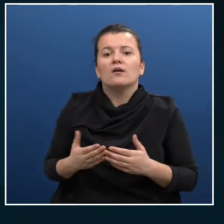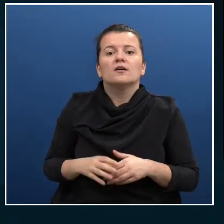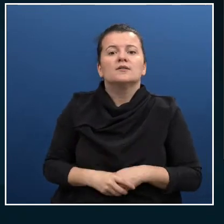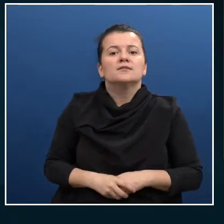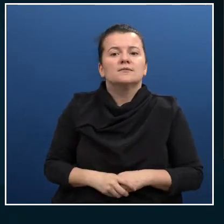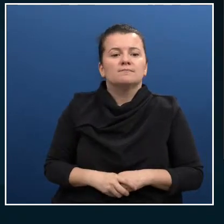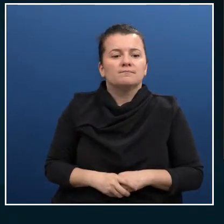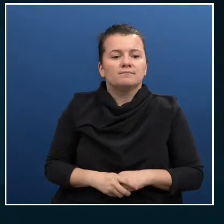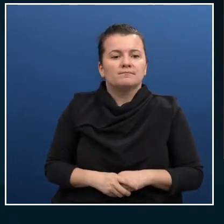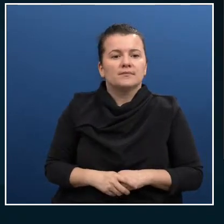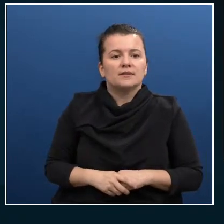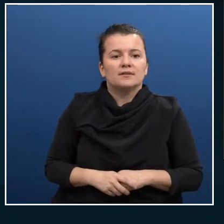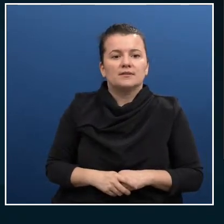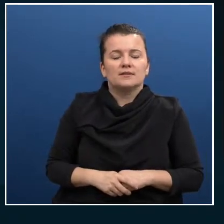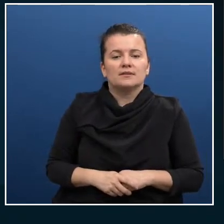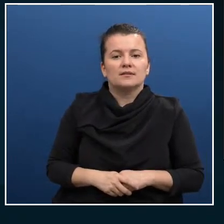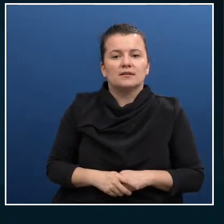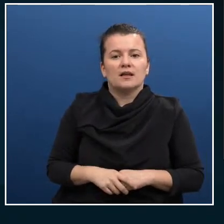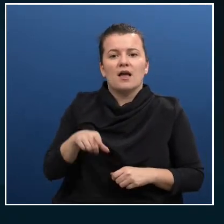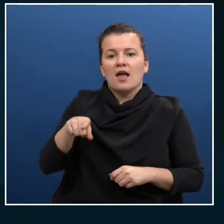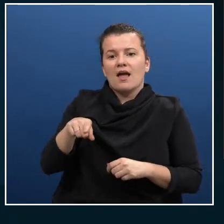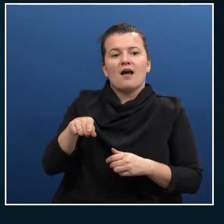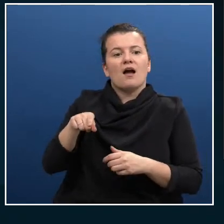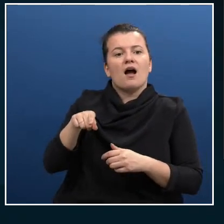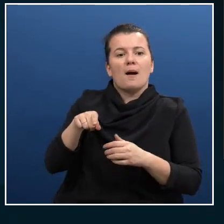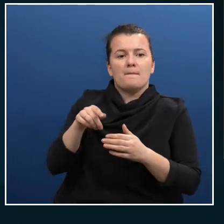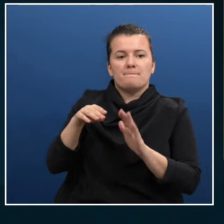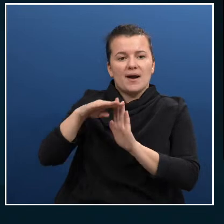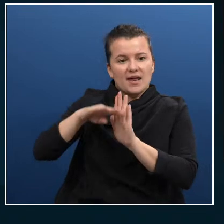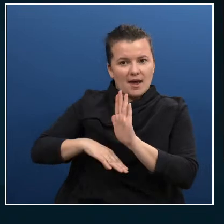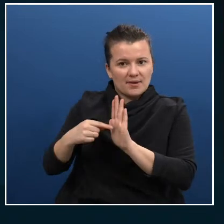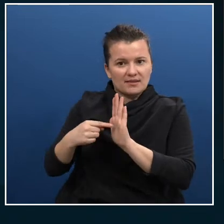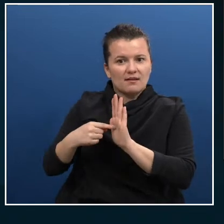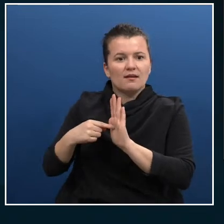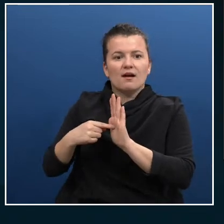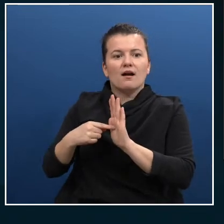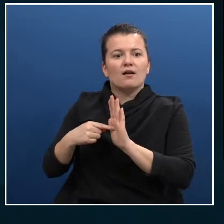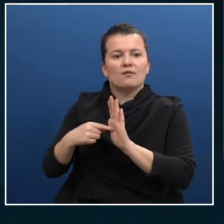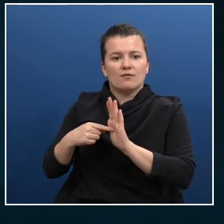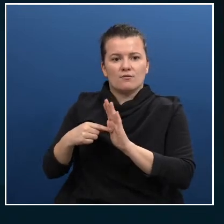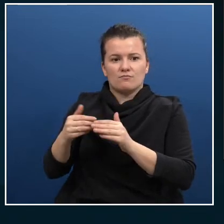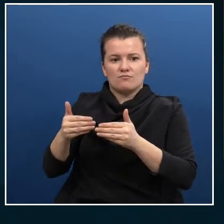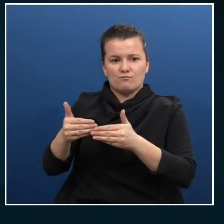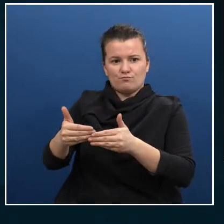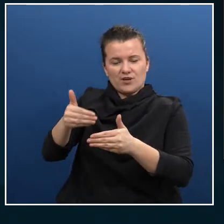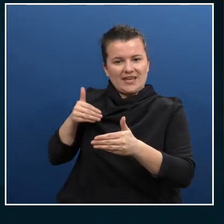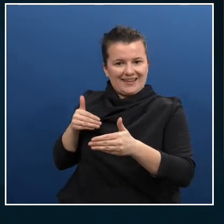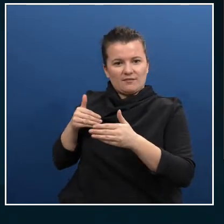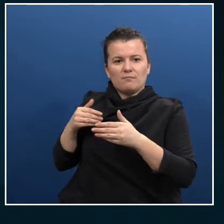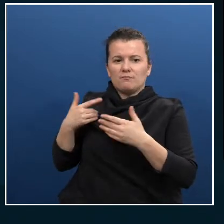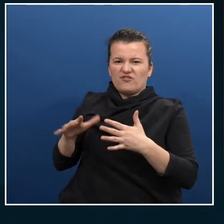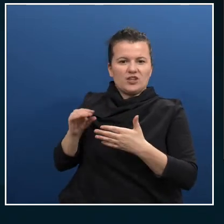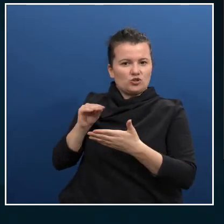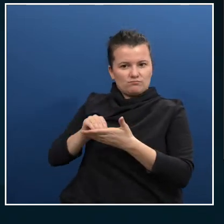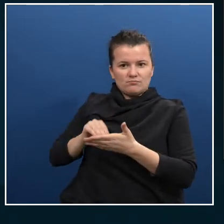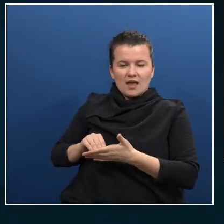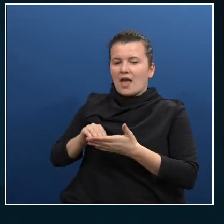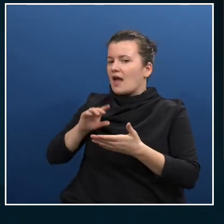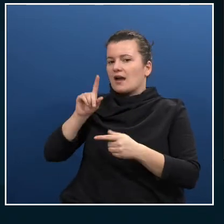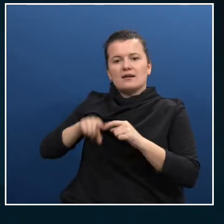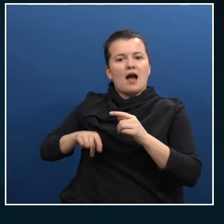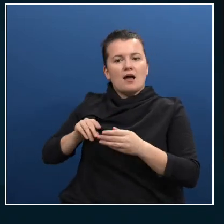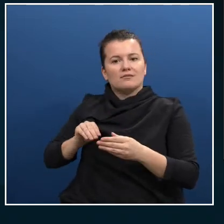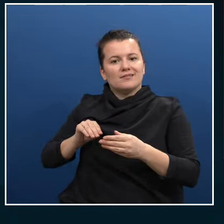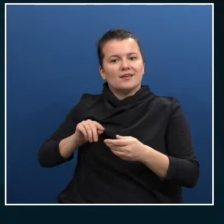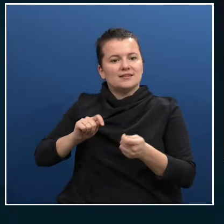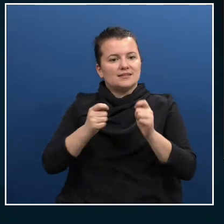parameters as output parameters or values. Currently, we need to create a separate variable for